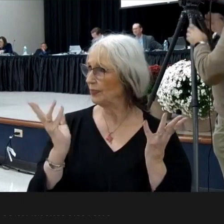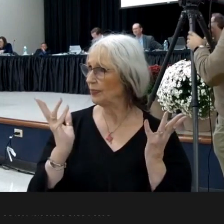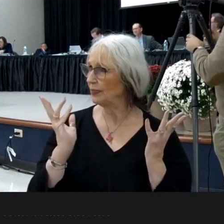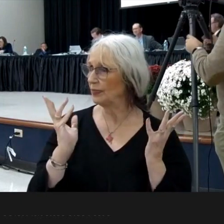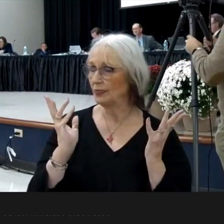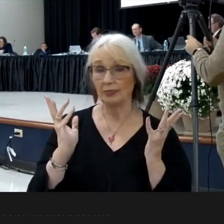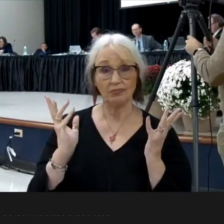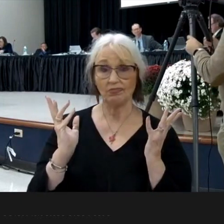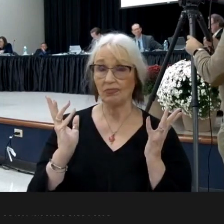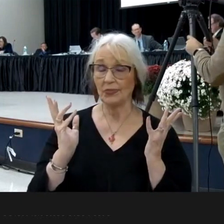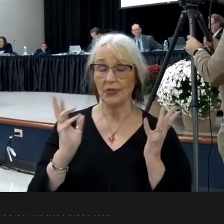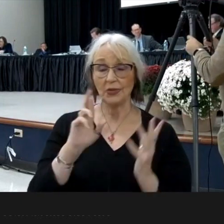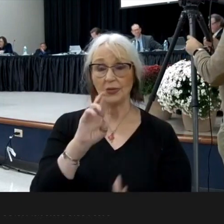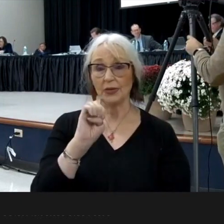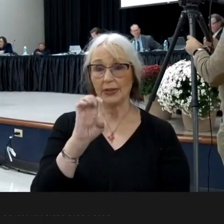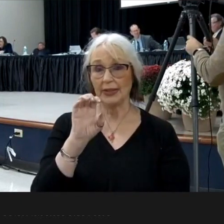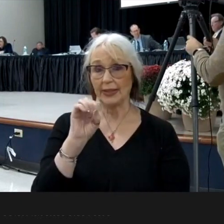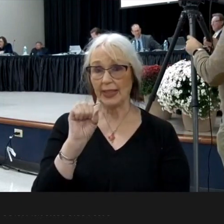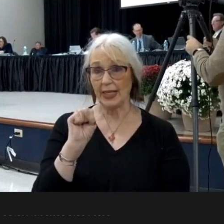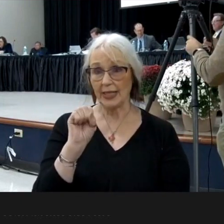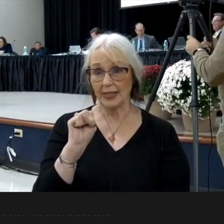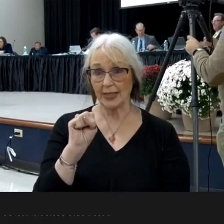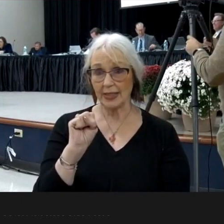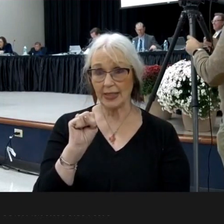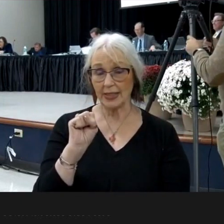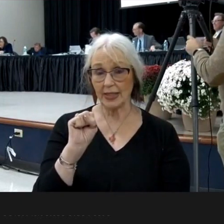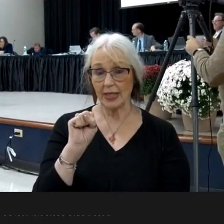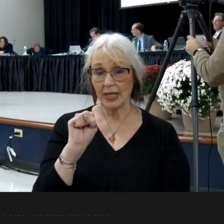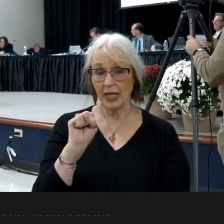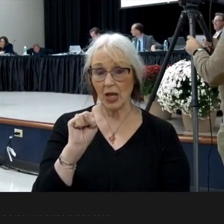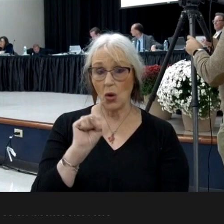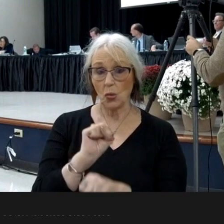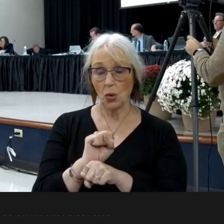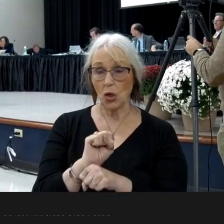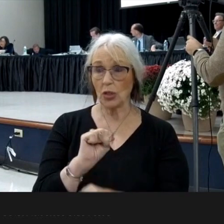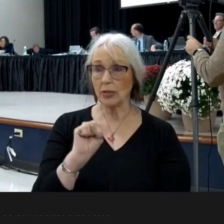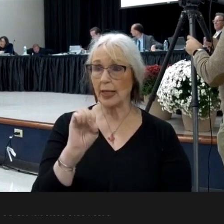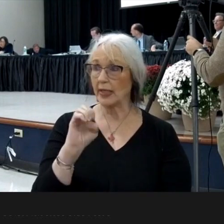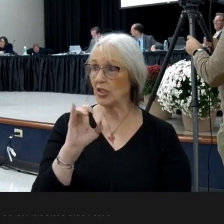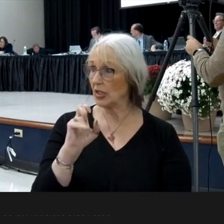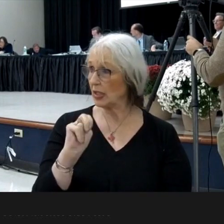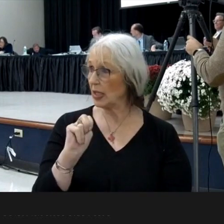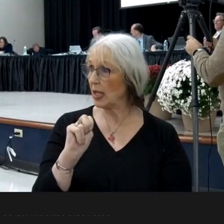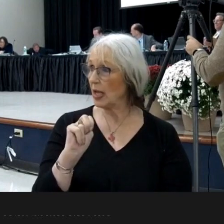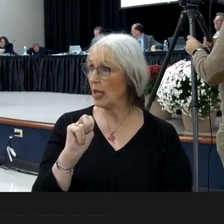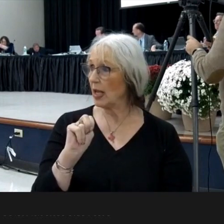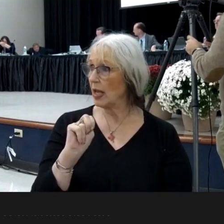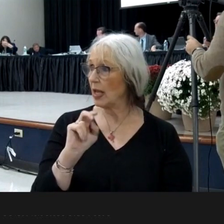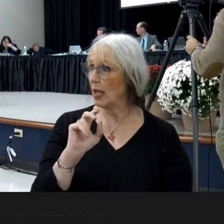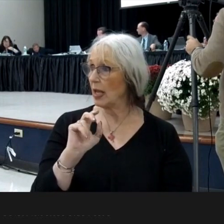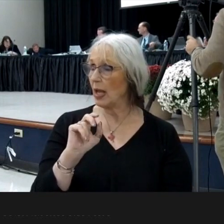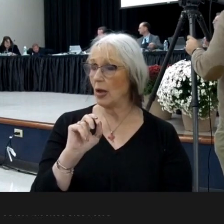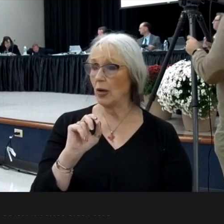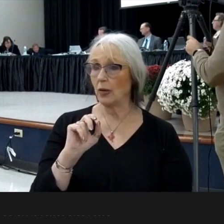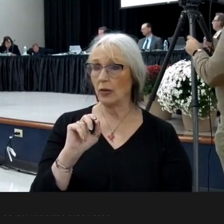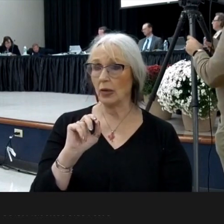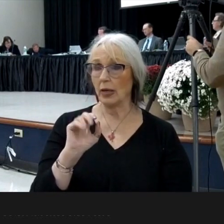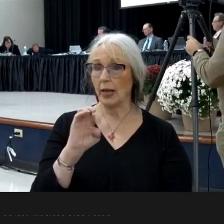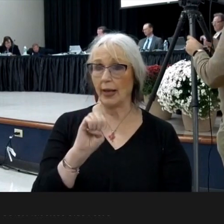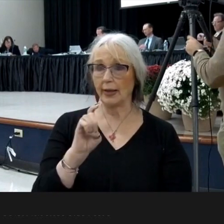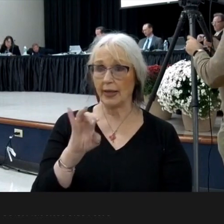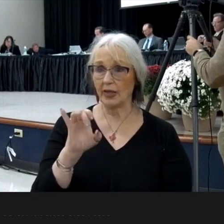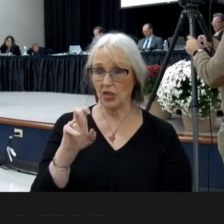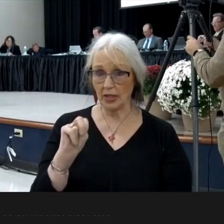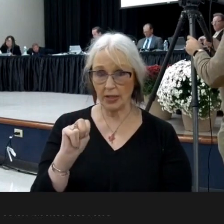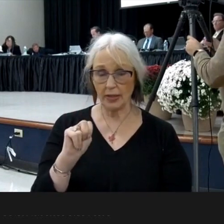If not, we will recess the work session and reconvene regular session for executive session as read into